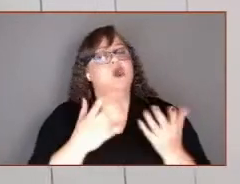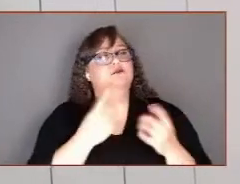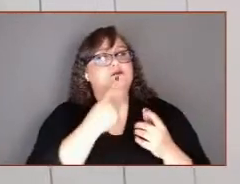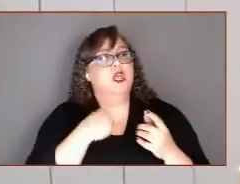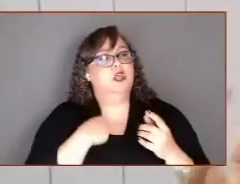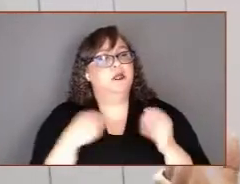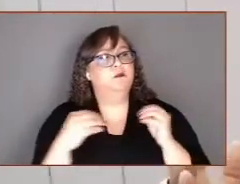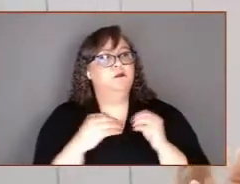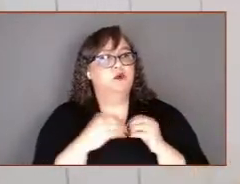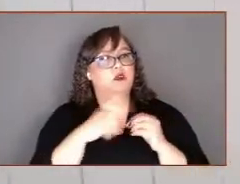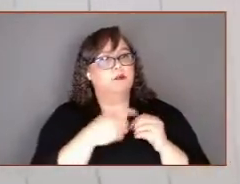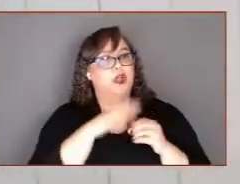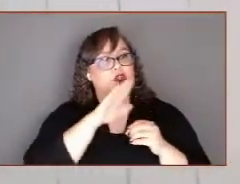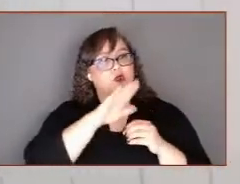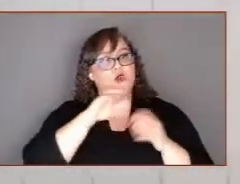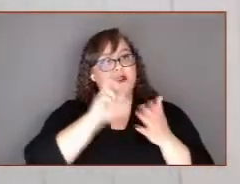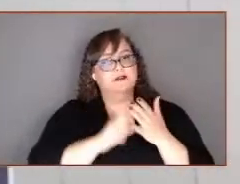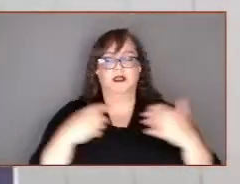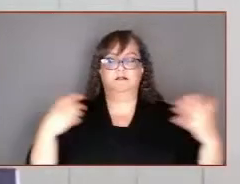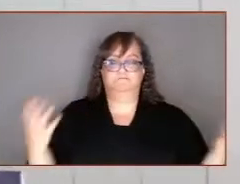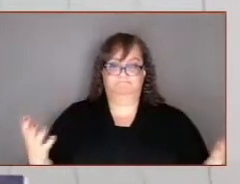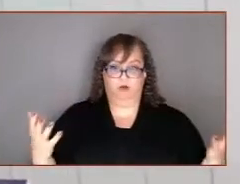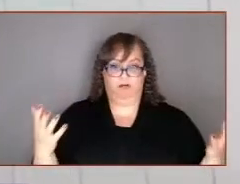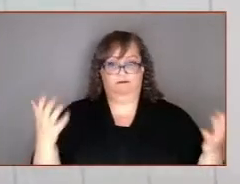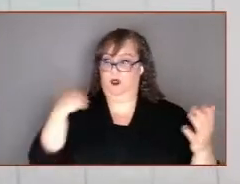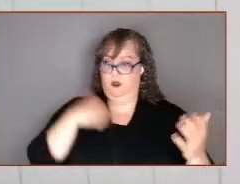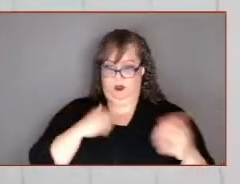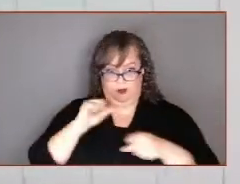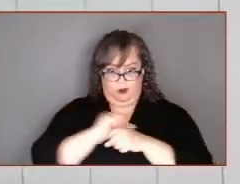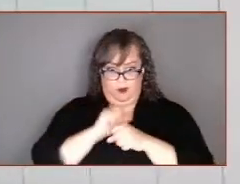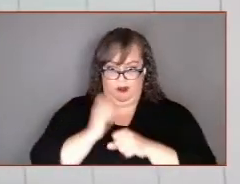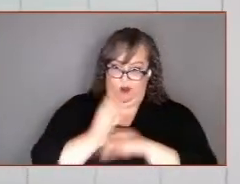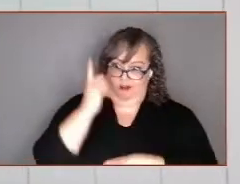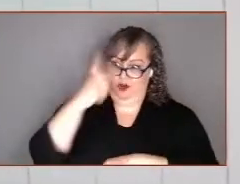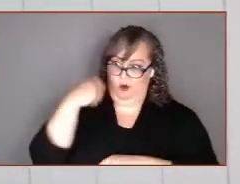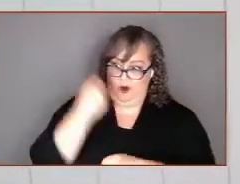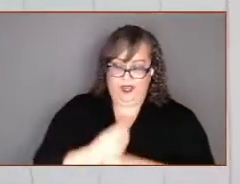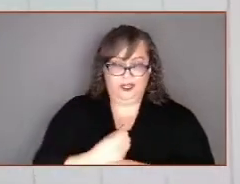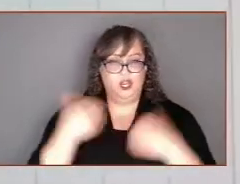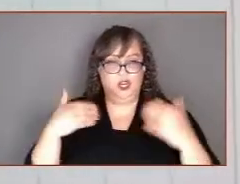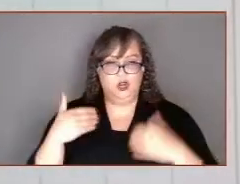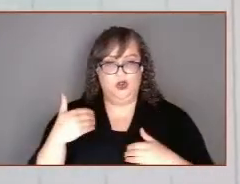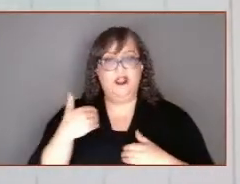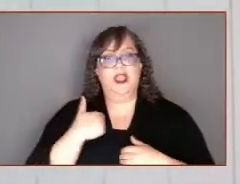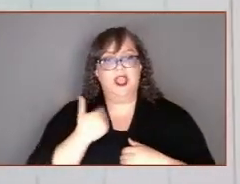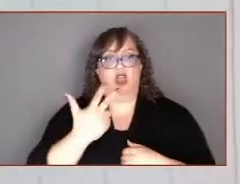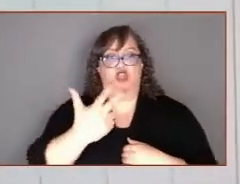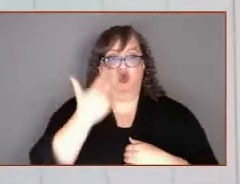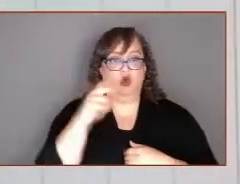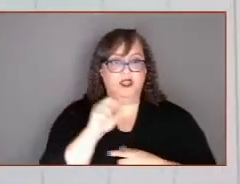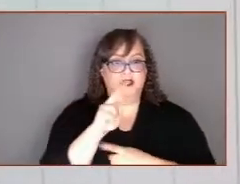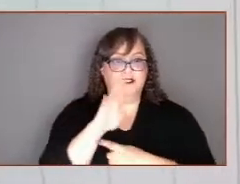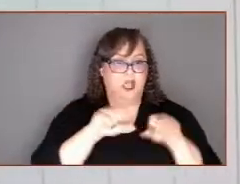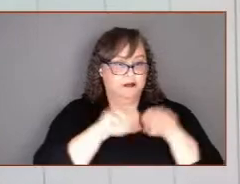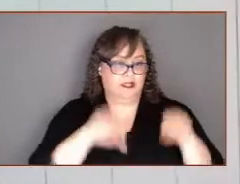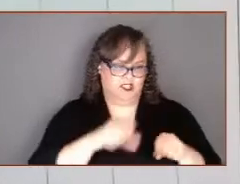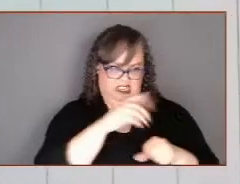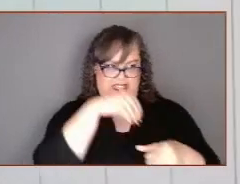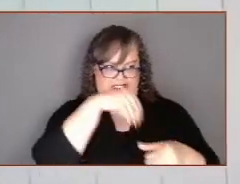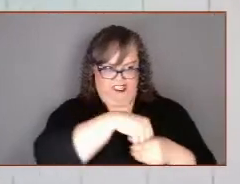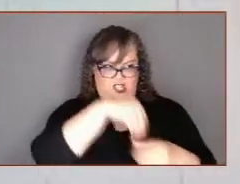this project, we've been working over a year, and it has 3 subsystems. So the main attraction is our tensegrity structure. So it consists